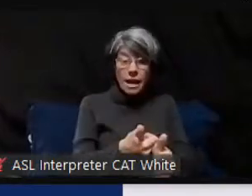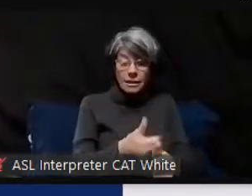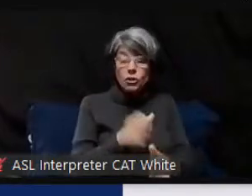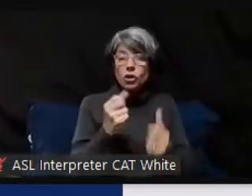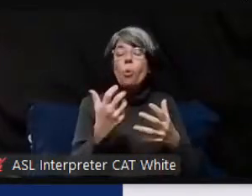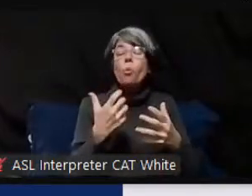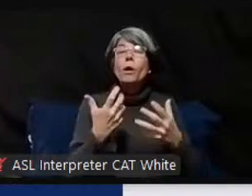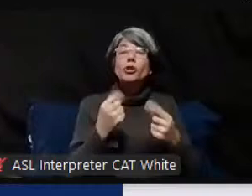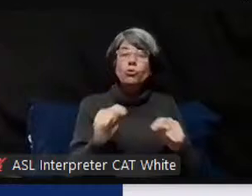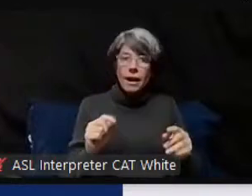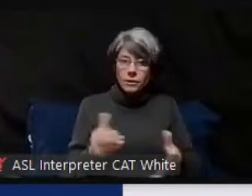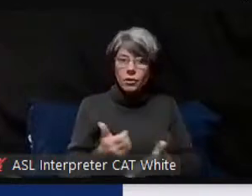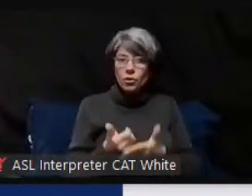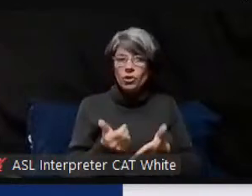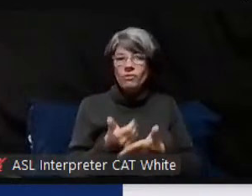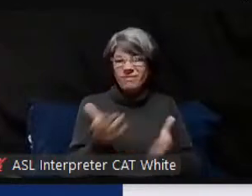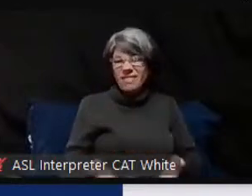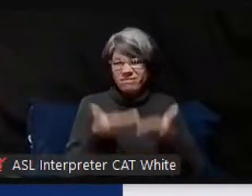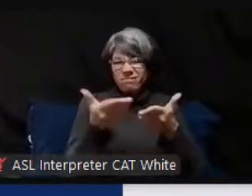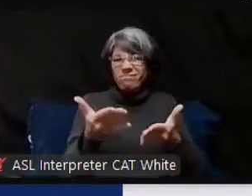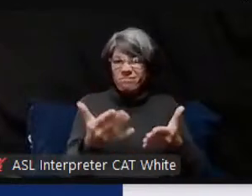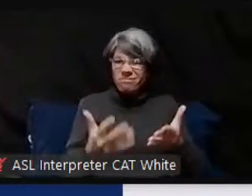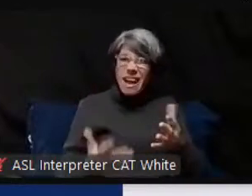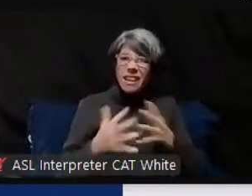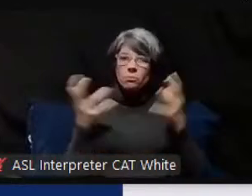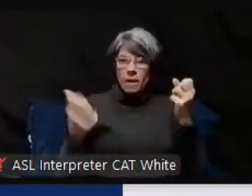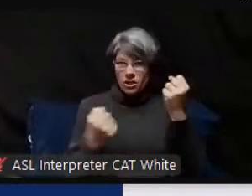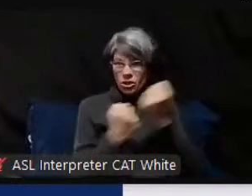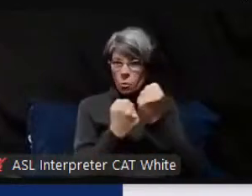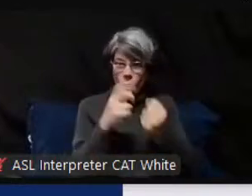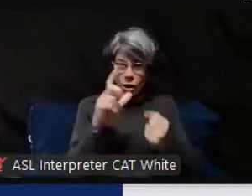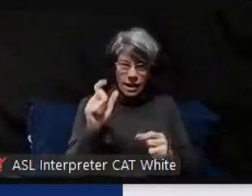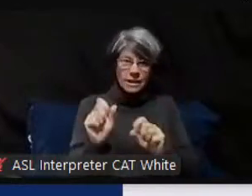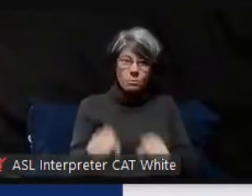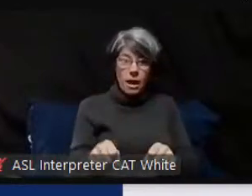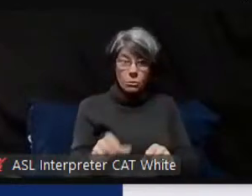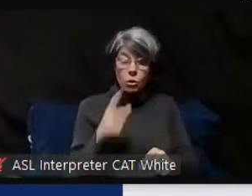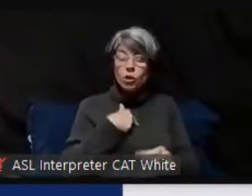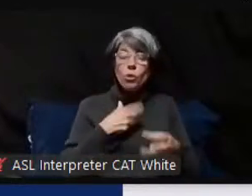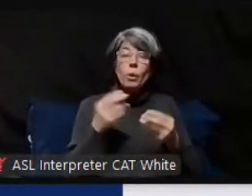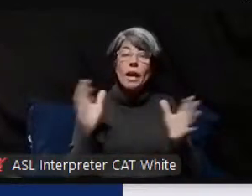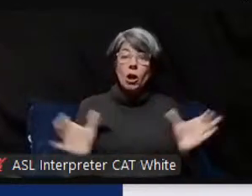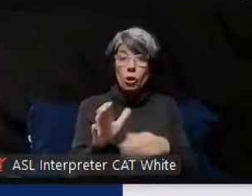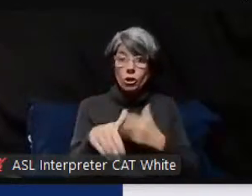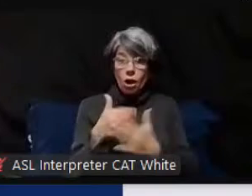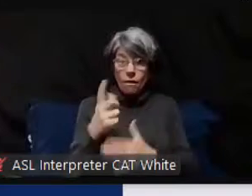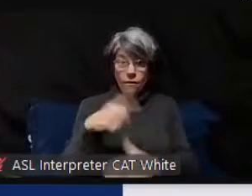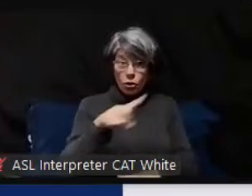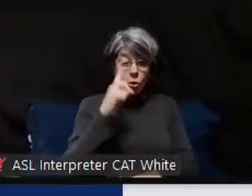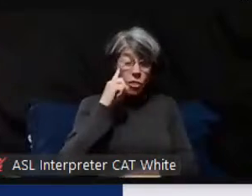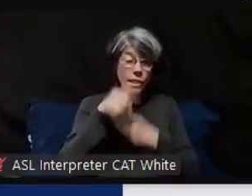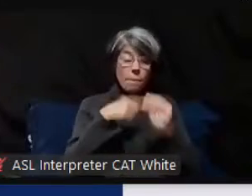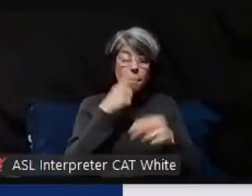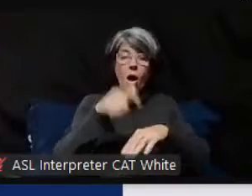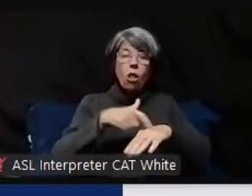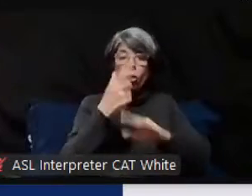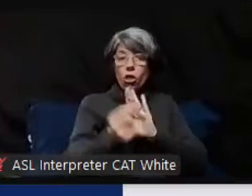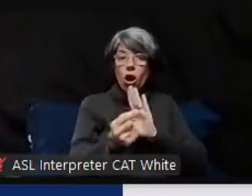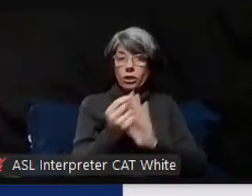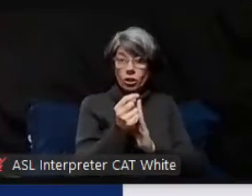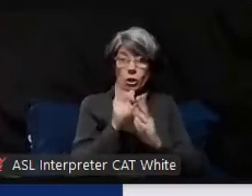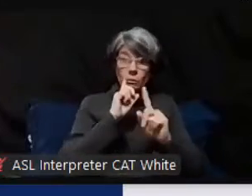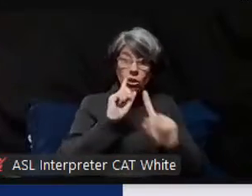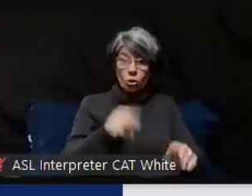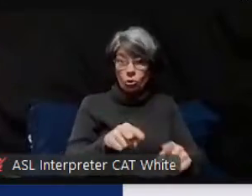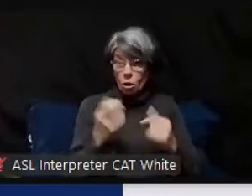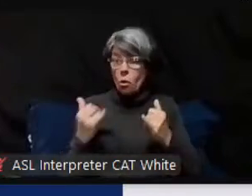as possible during this transition period. So we encourage property owners to start thinking about long-term solutions, but in the